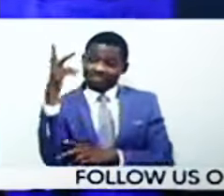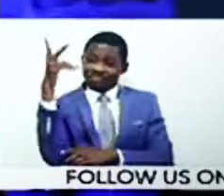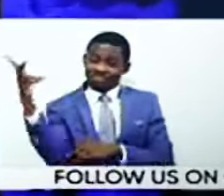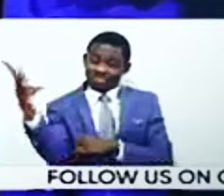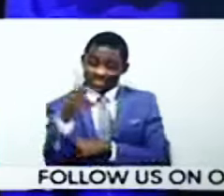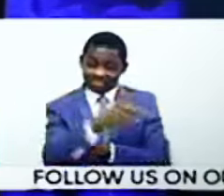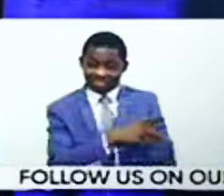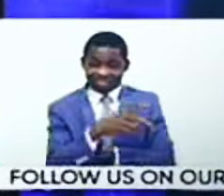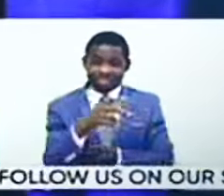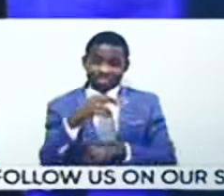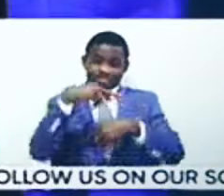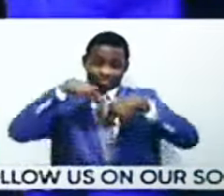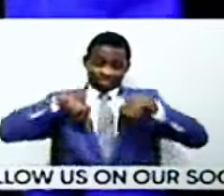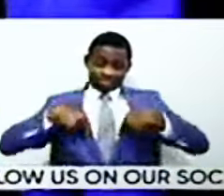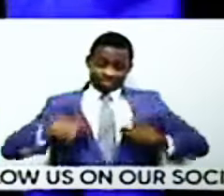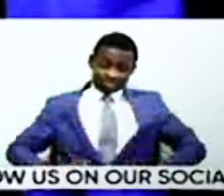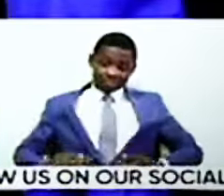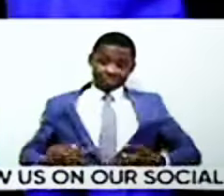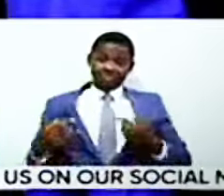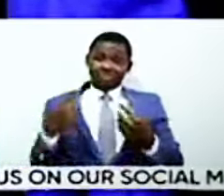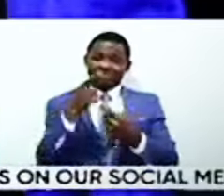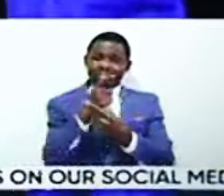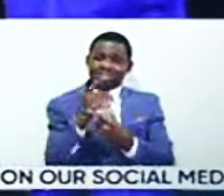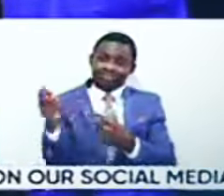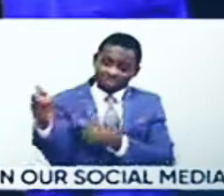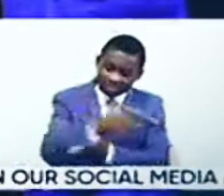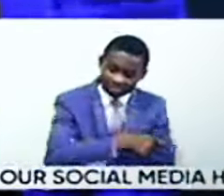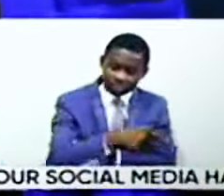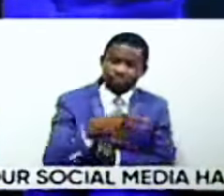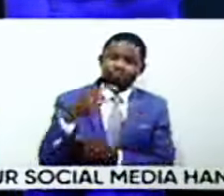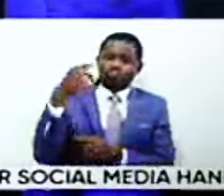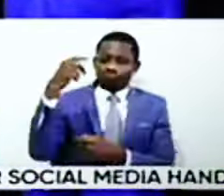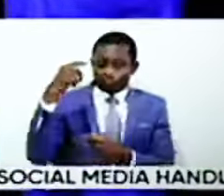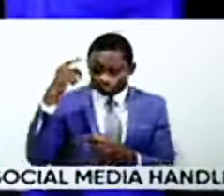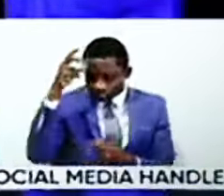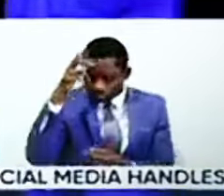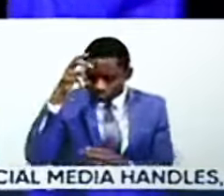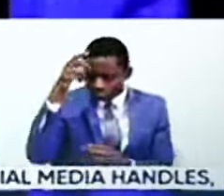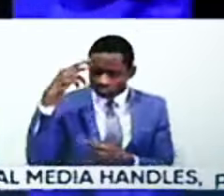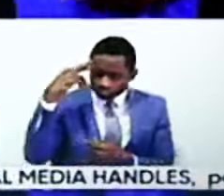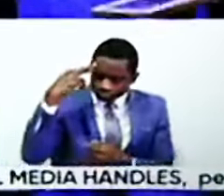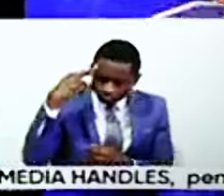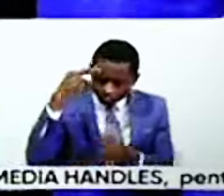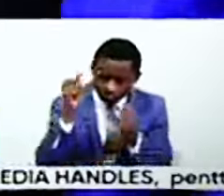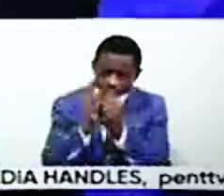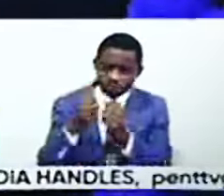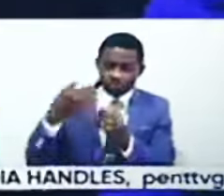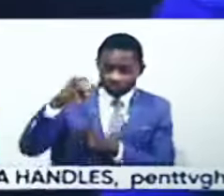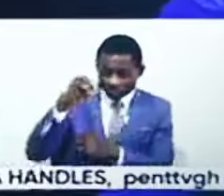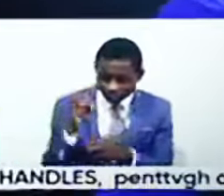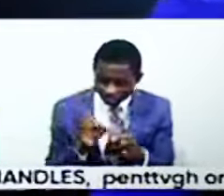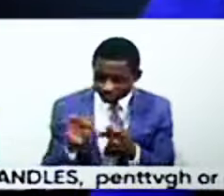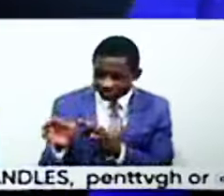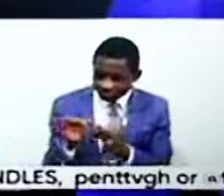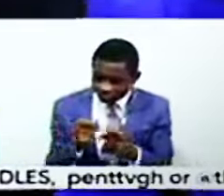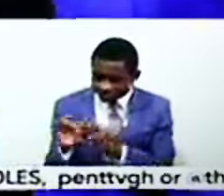he reasoned with them from the scriptures,